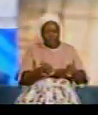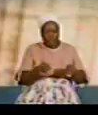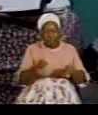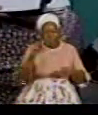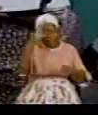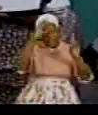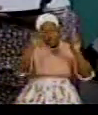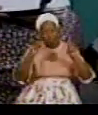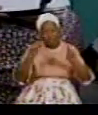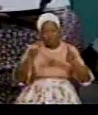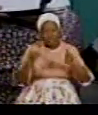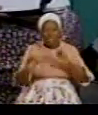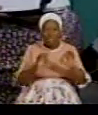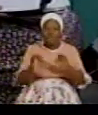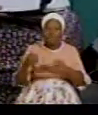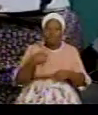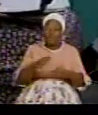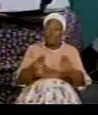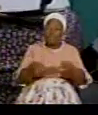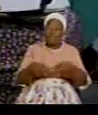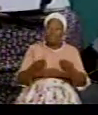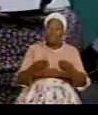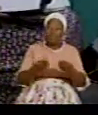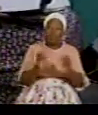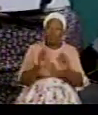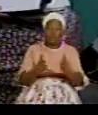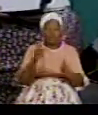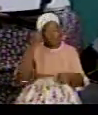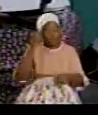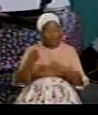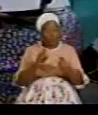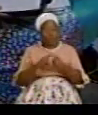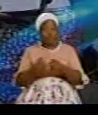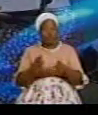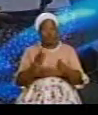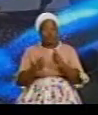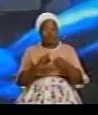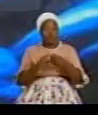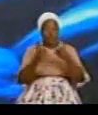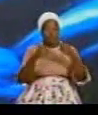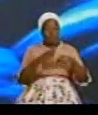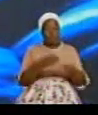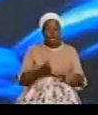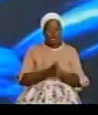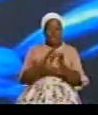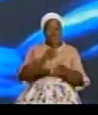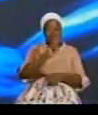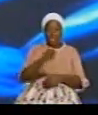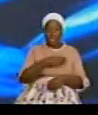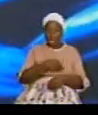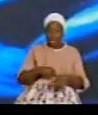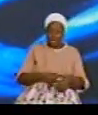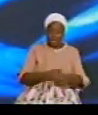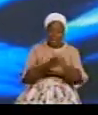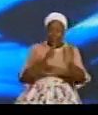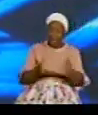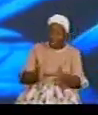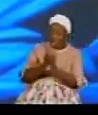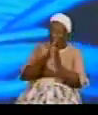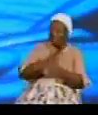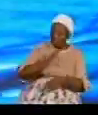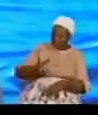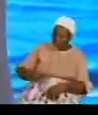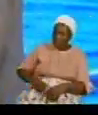to people to ask questions. And disciples asked Christ questions. Tell